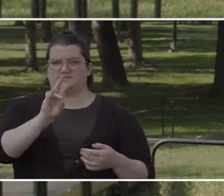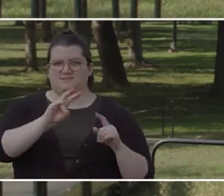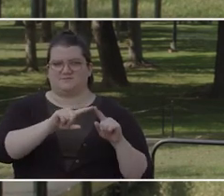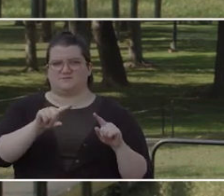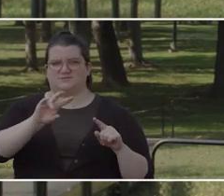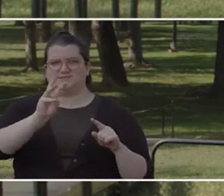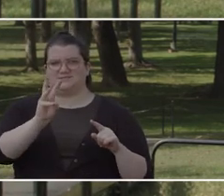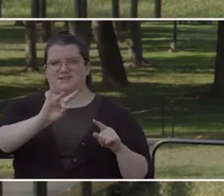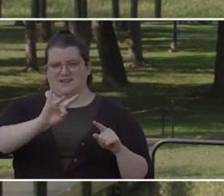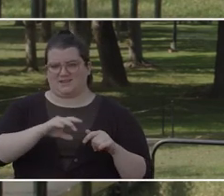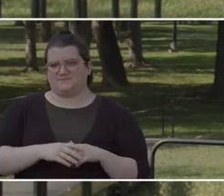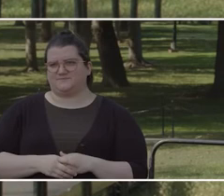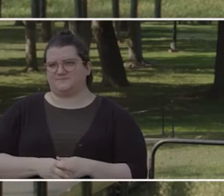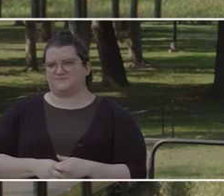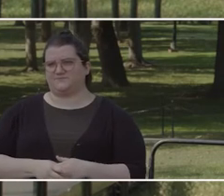1967-68.